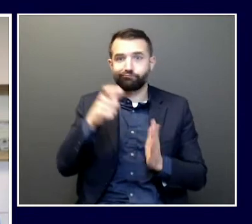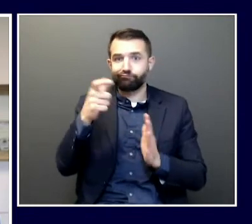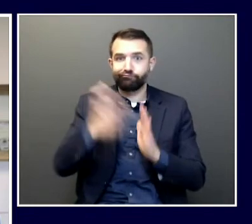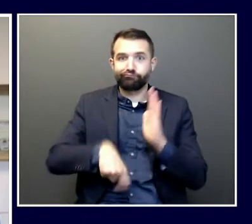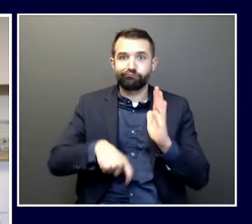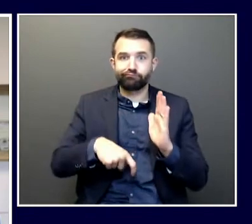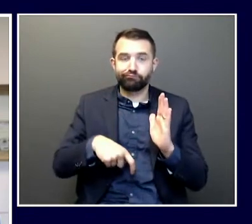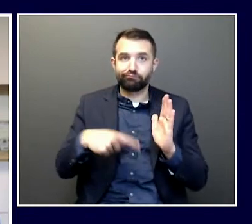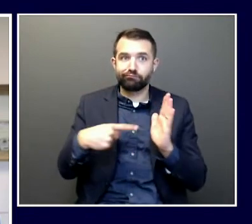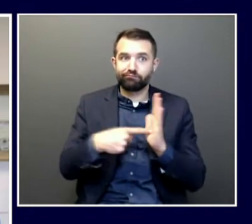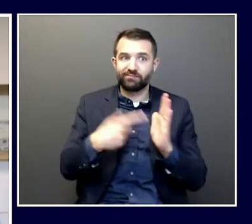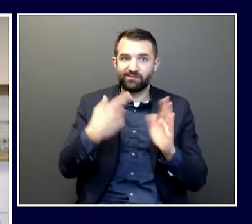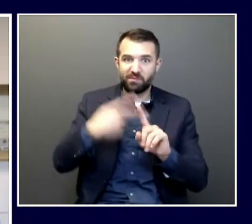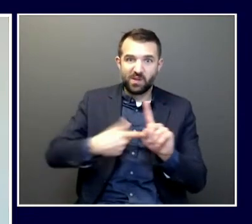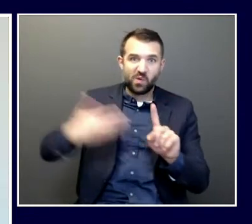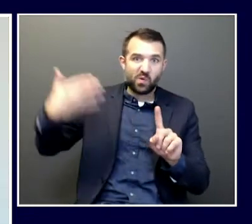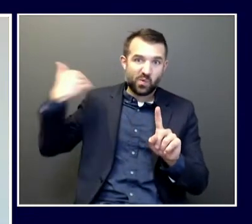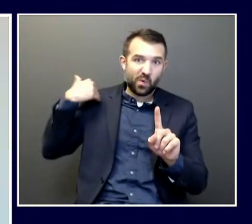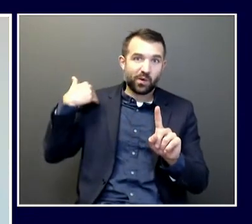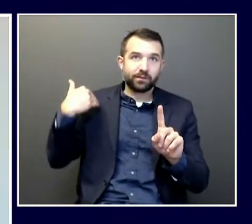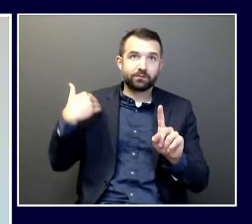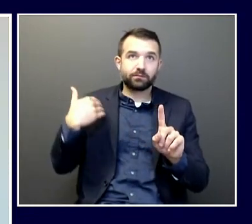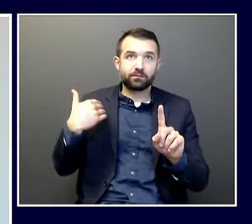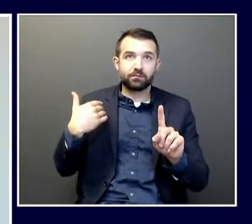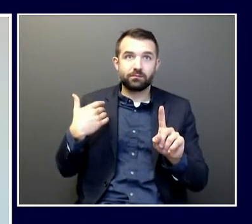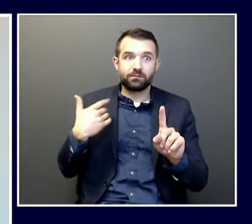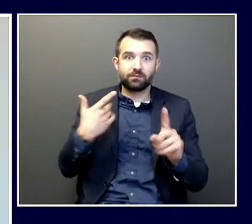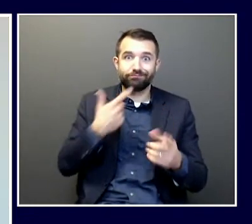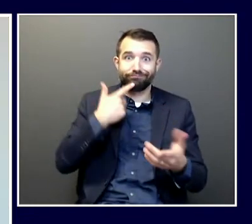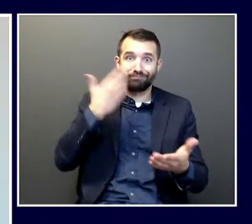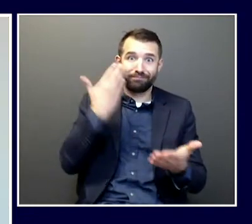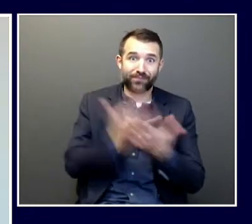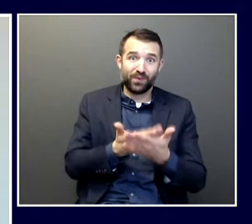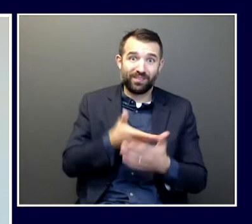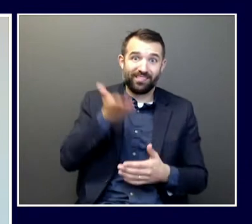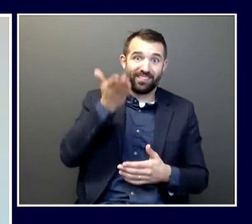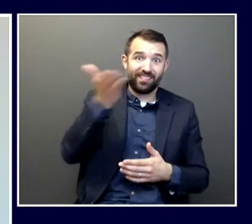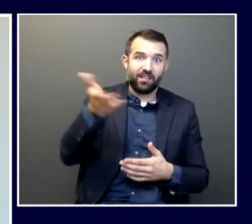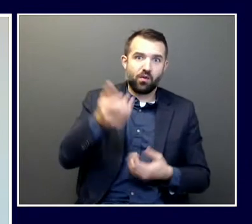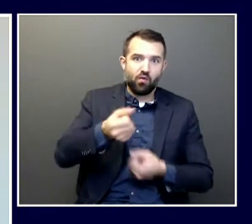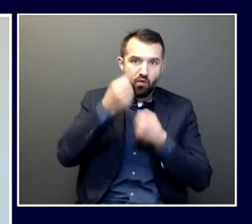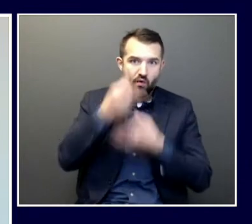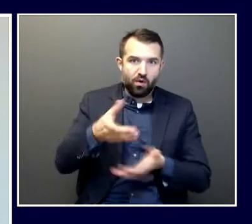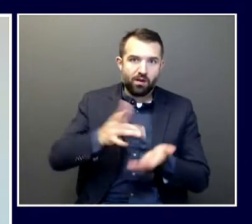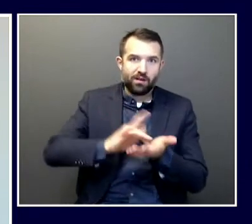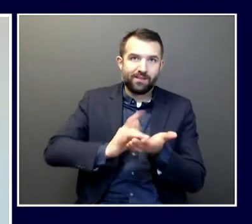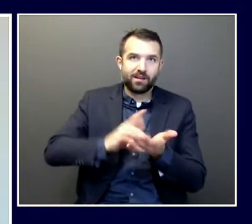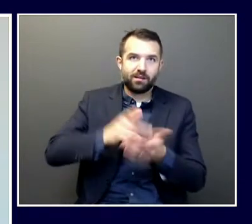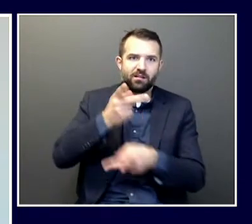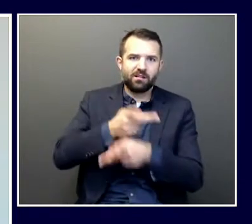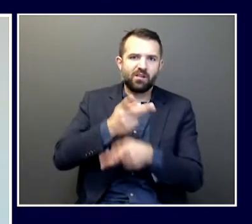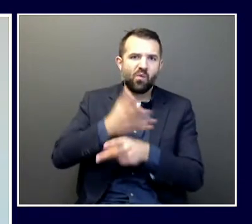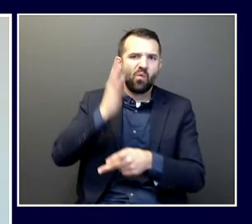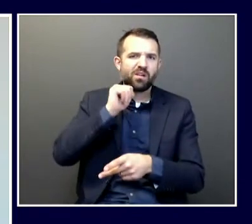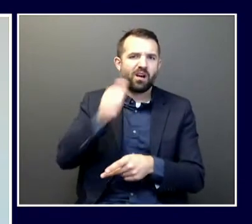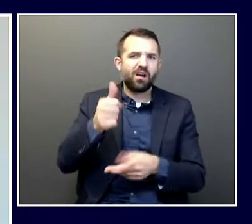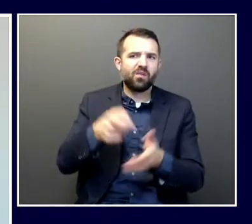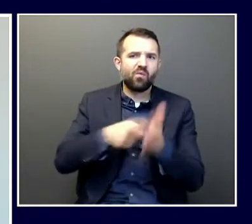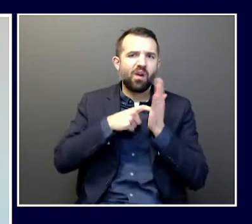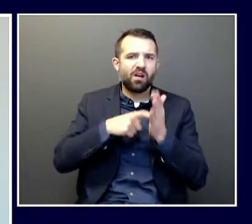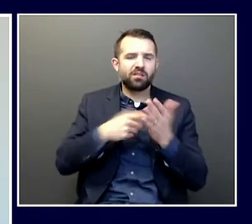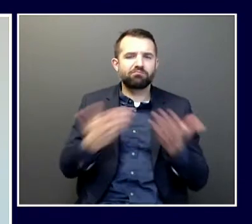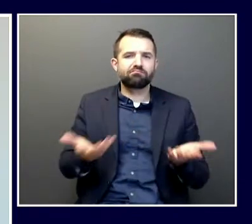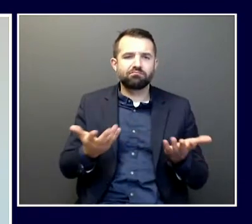care. Sure. As a reminder, the Maine Department of Health and Human Services rule does apply